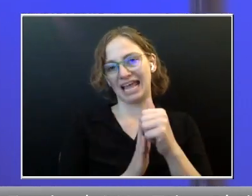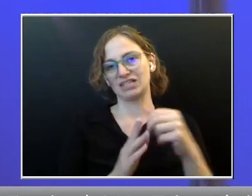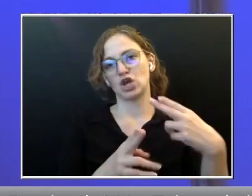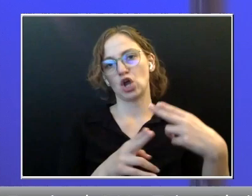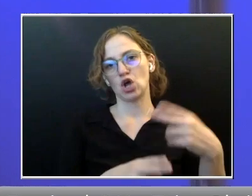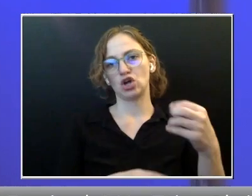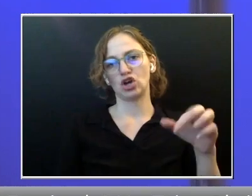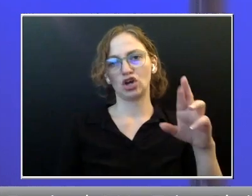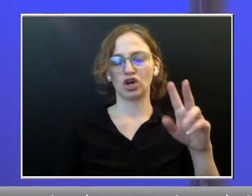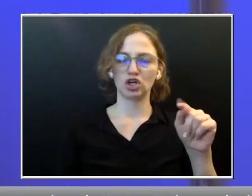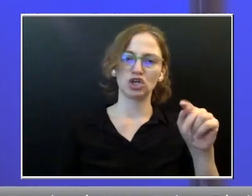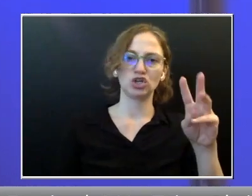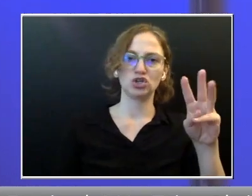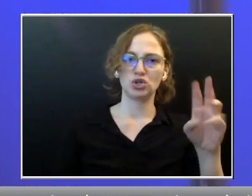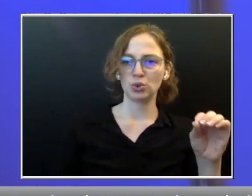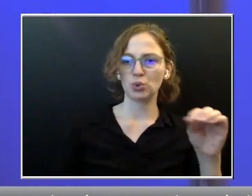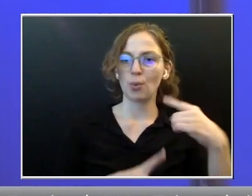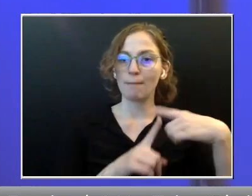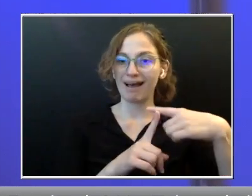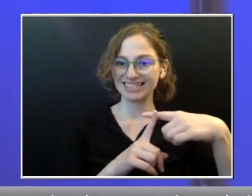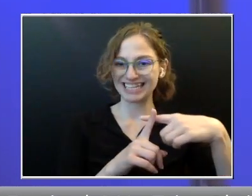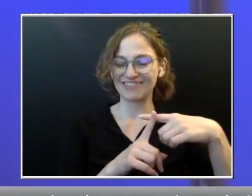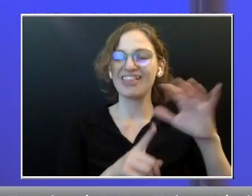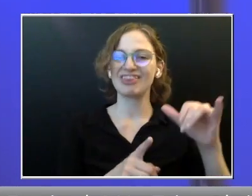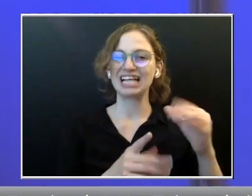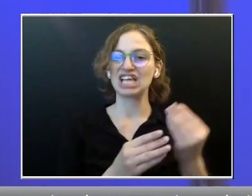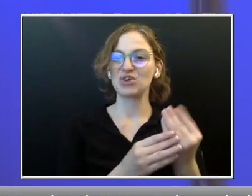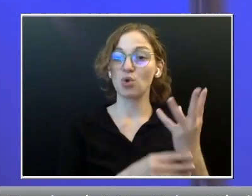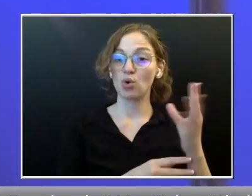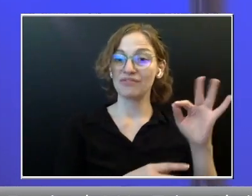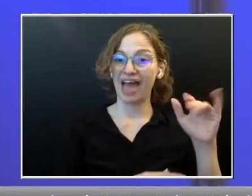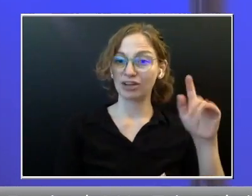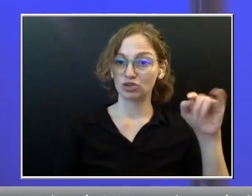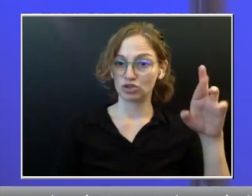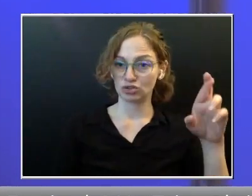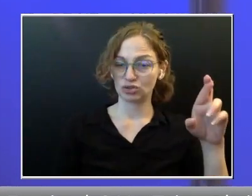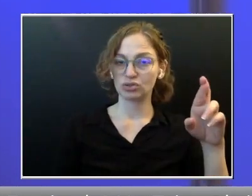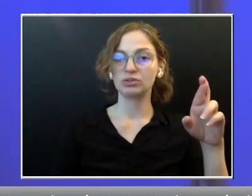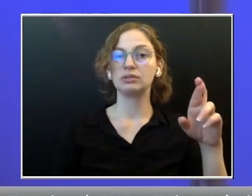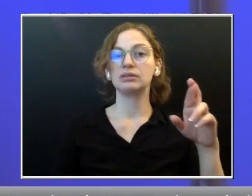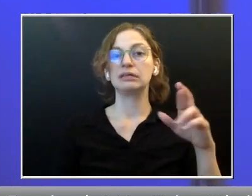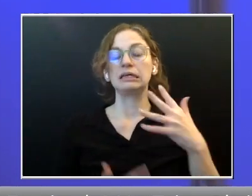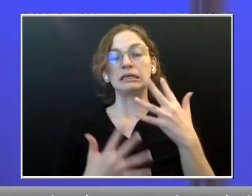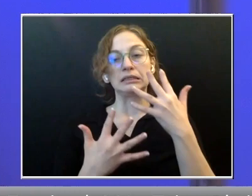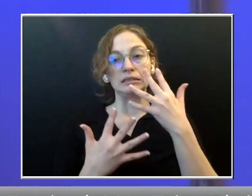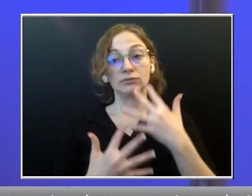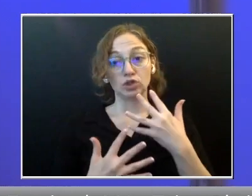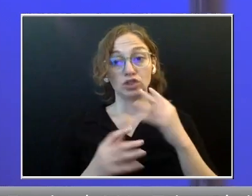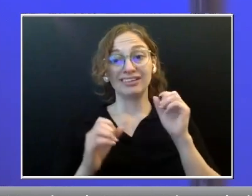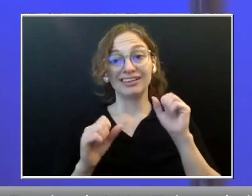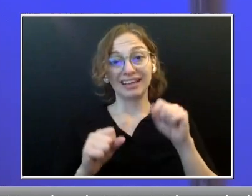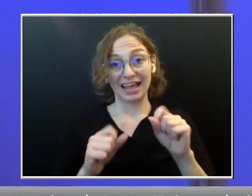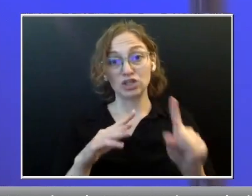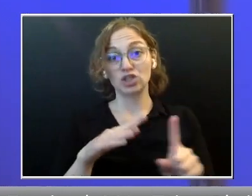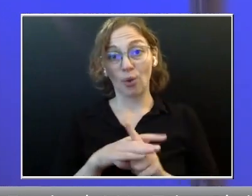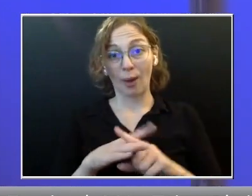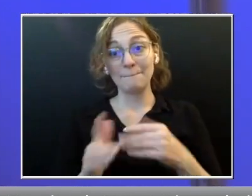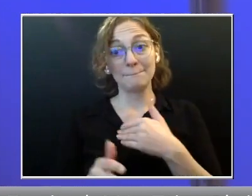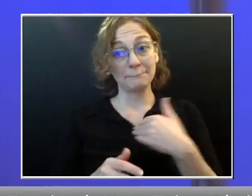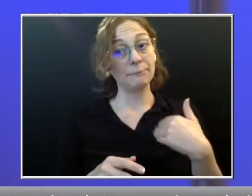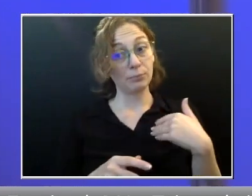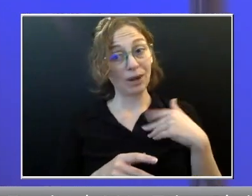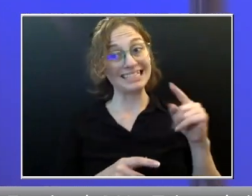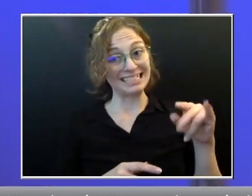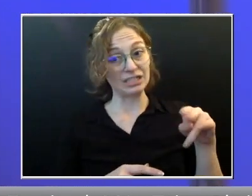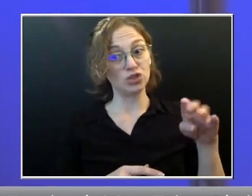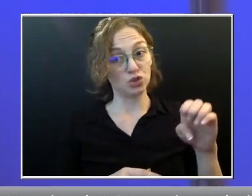factor, which unfortunately not only can it be in the breast tissue, but it can also be on your heart. Yes. Oh,